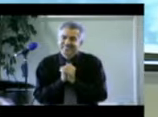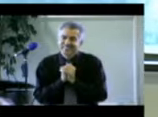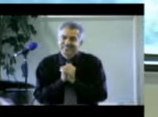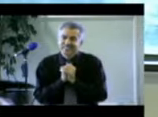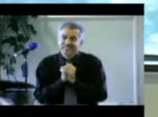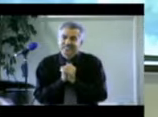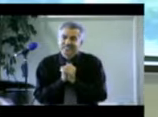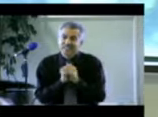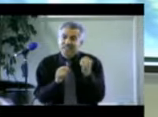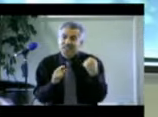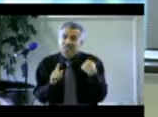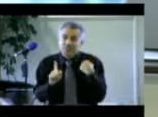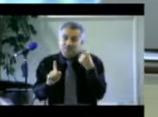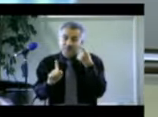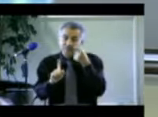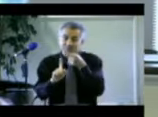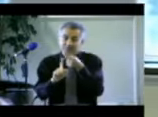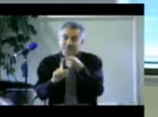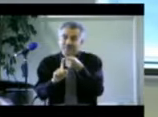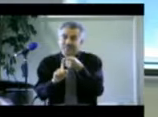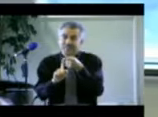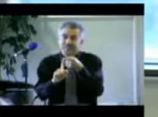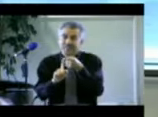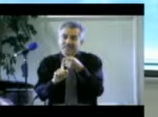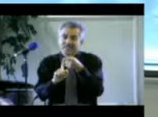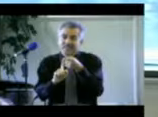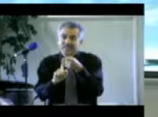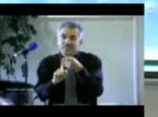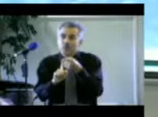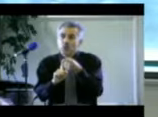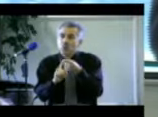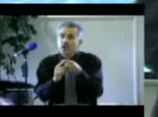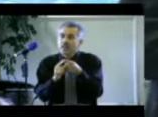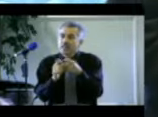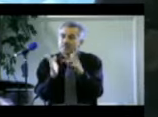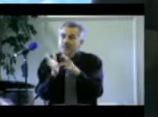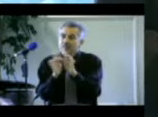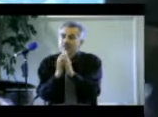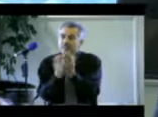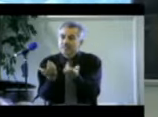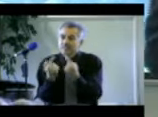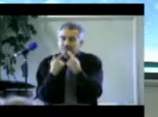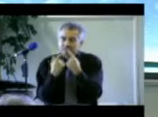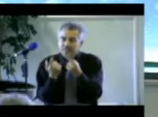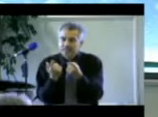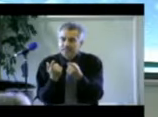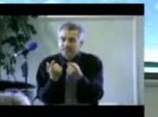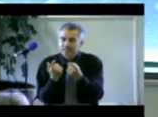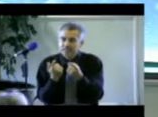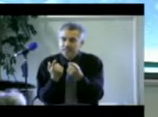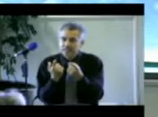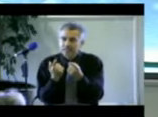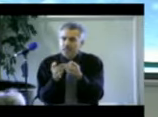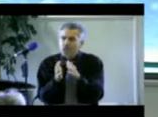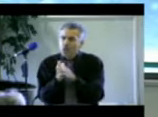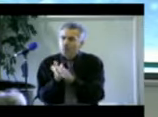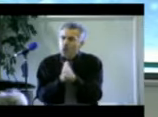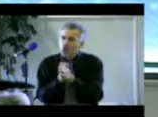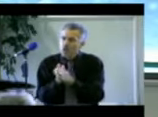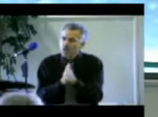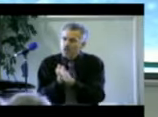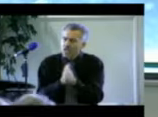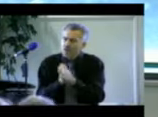Isn't that really what this scripture is saying? It's a motive of the mind